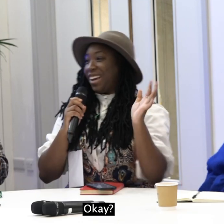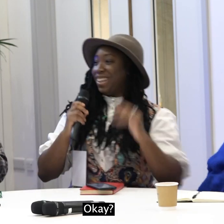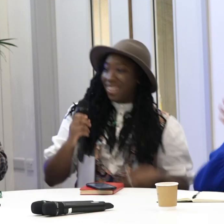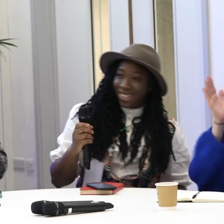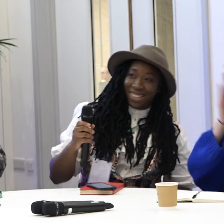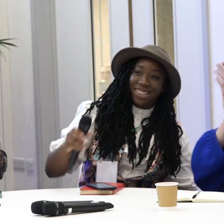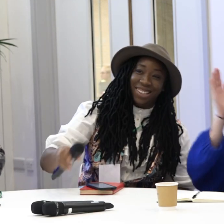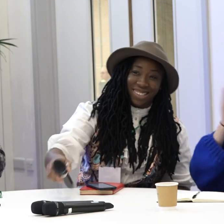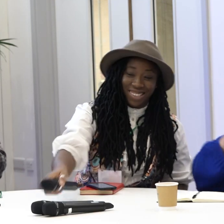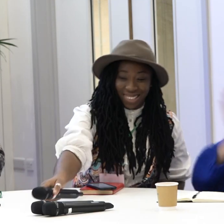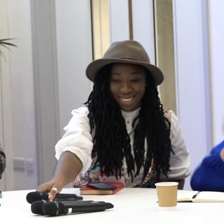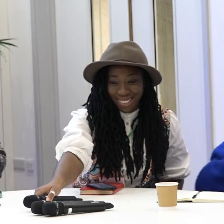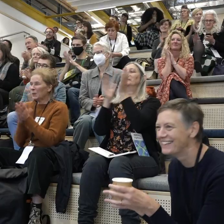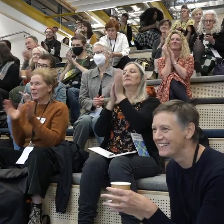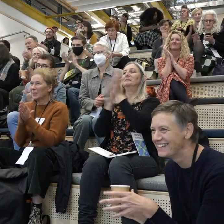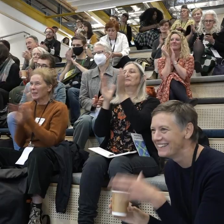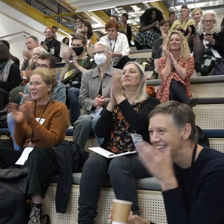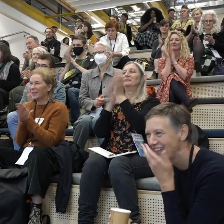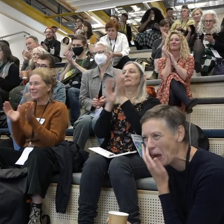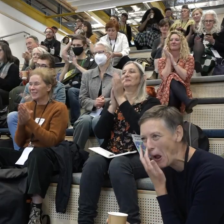Okay. Woo, woo, woo.